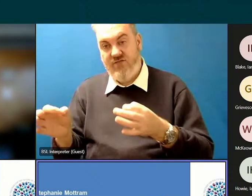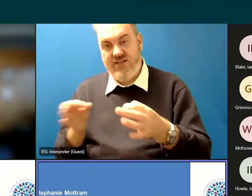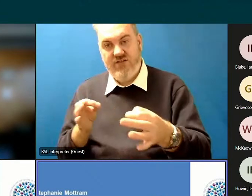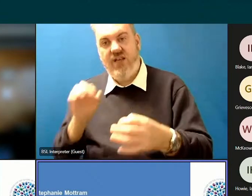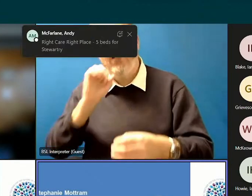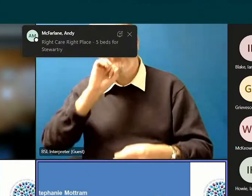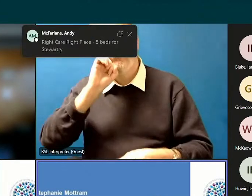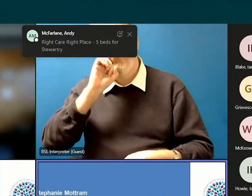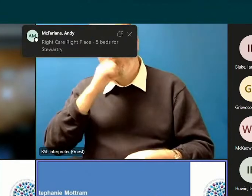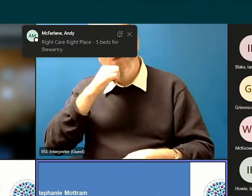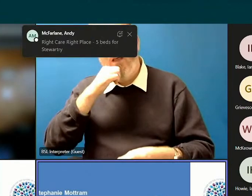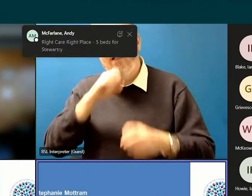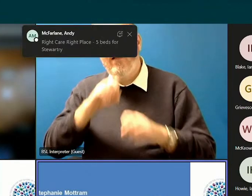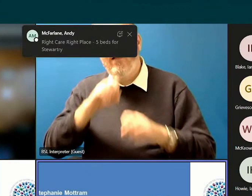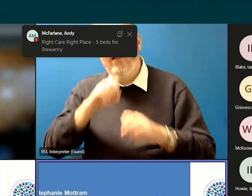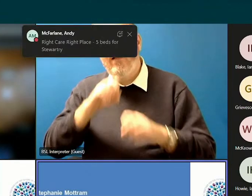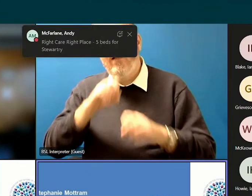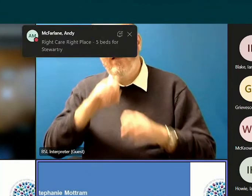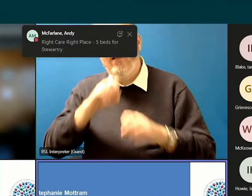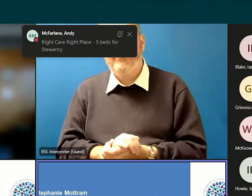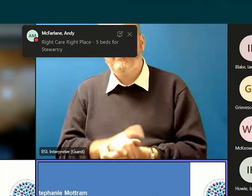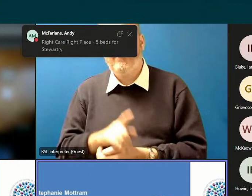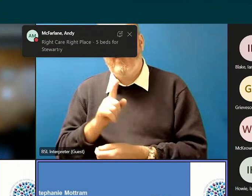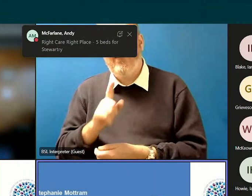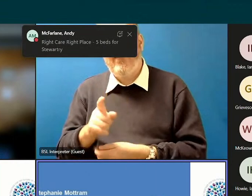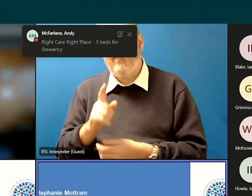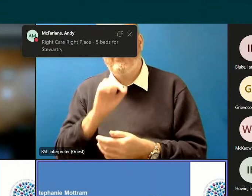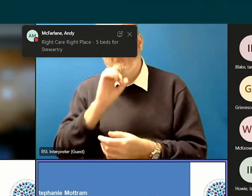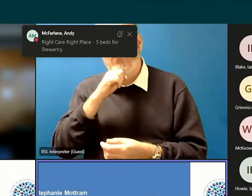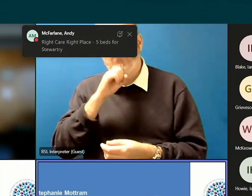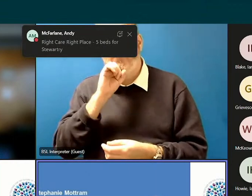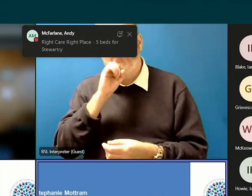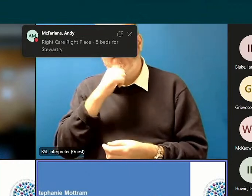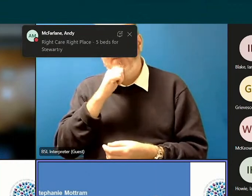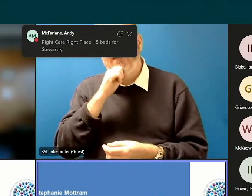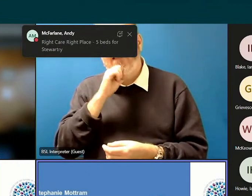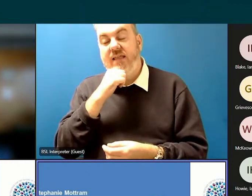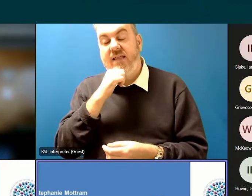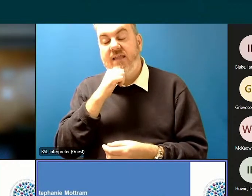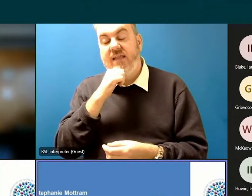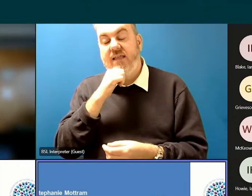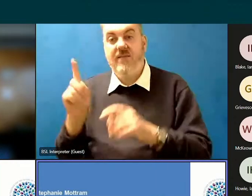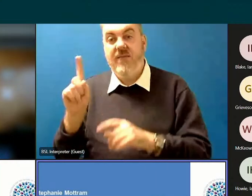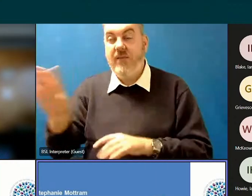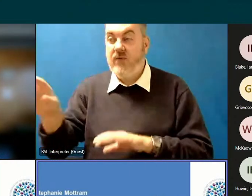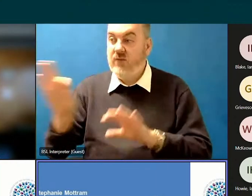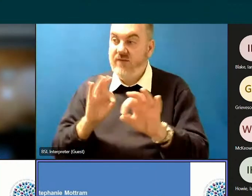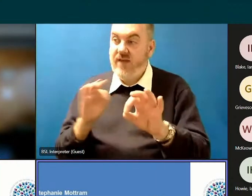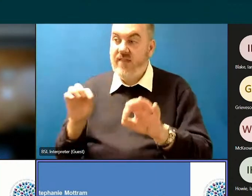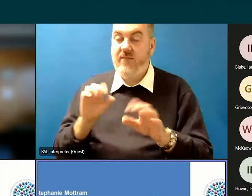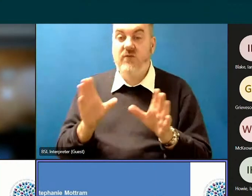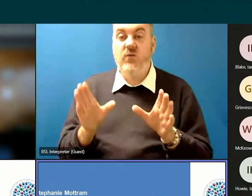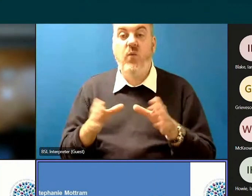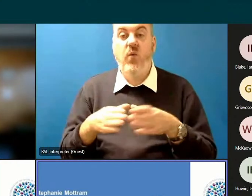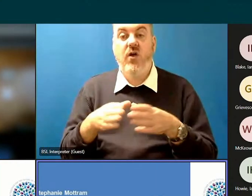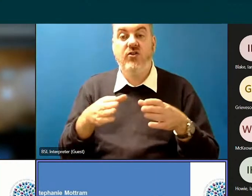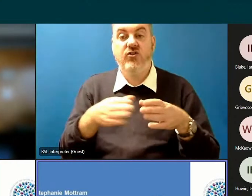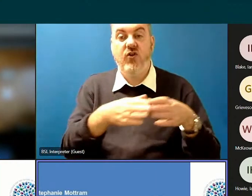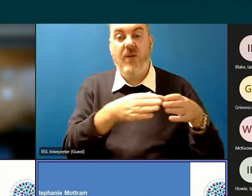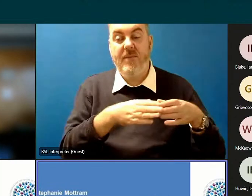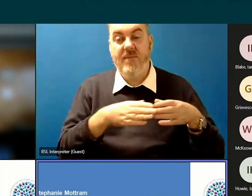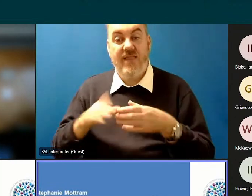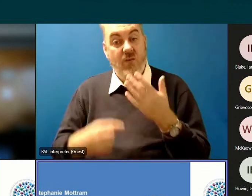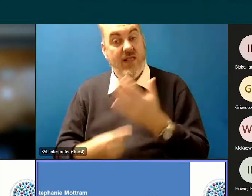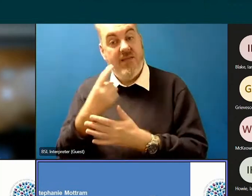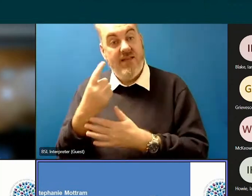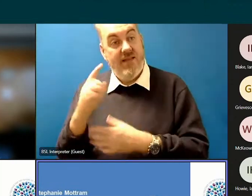out to the community, whereby local elected members will also be involved and invited to the workshops that will take place. They will happen right across